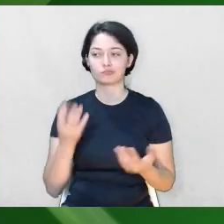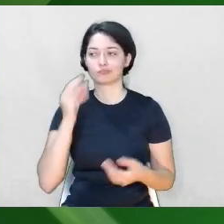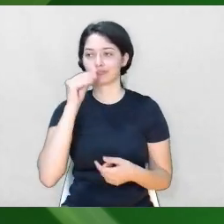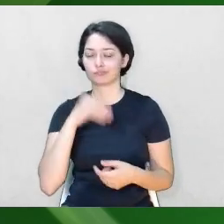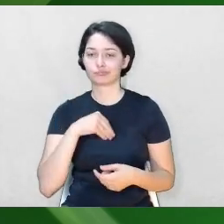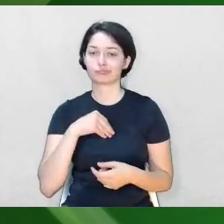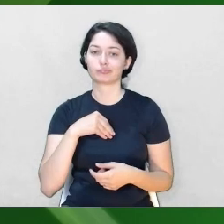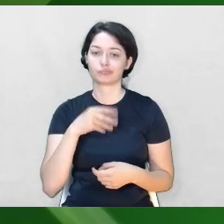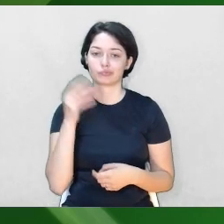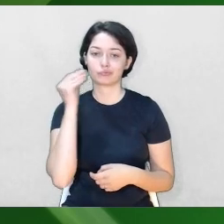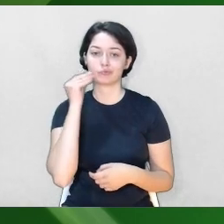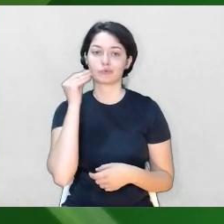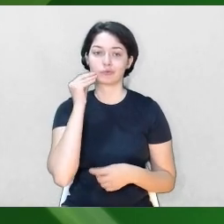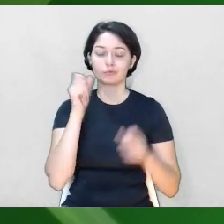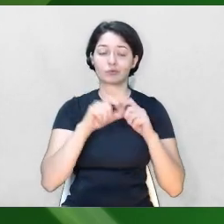of course. He